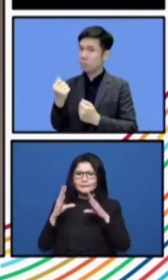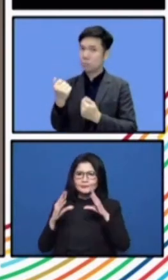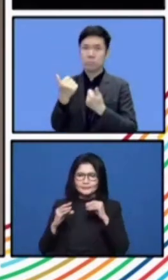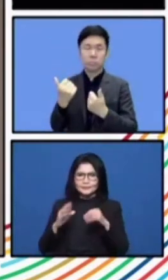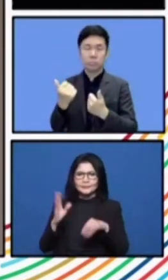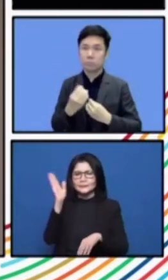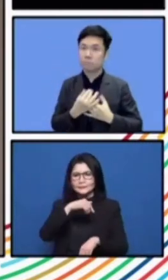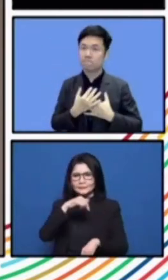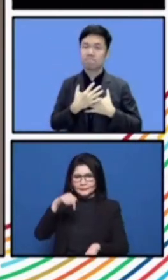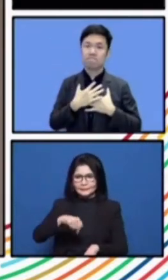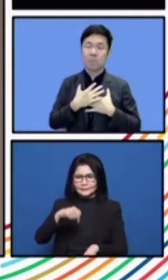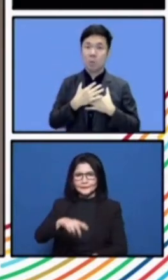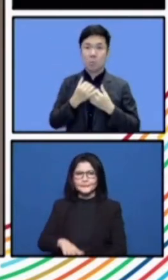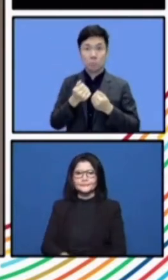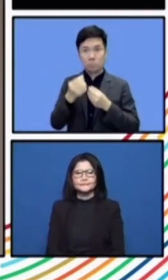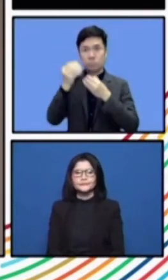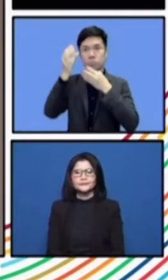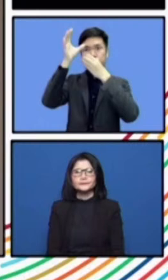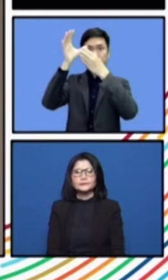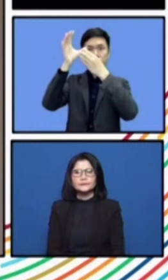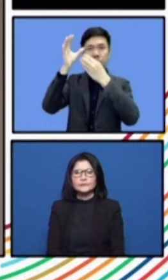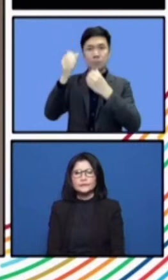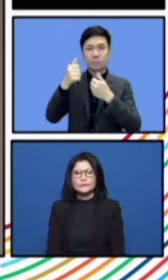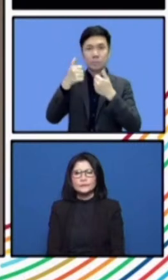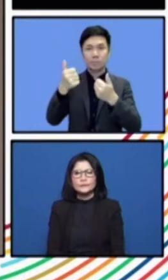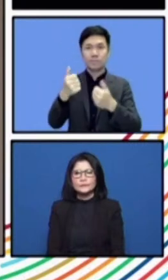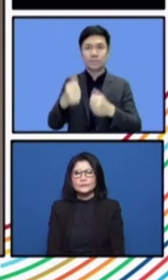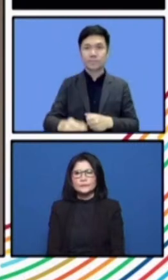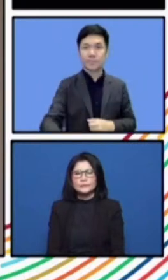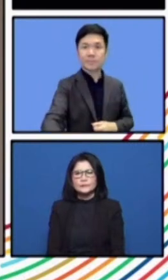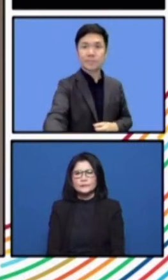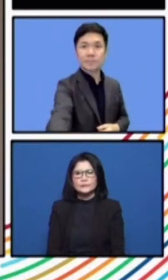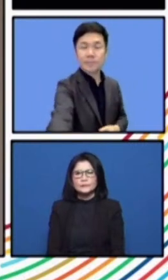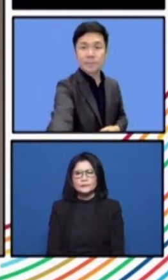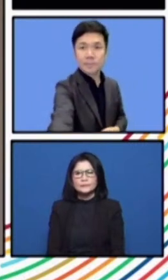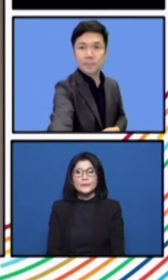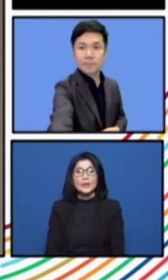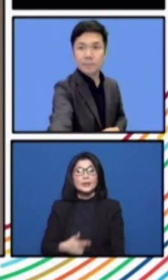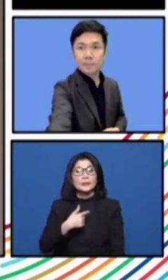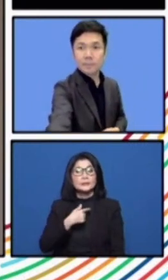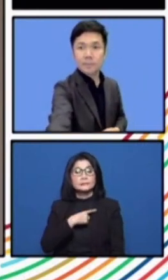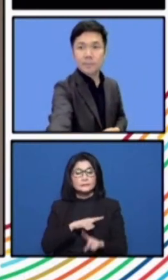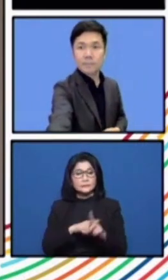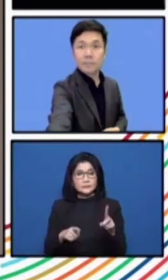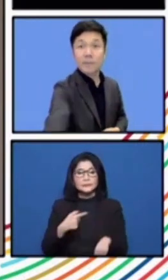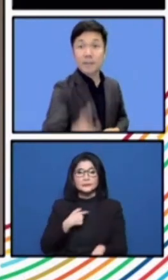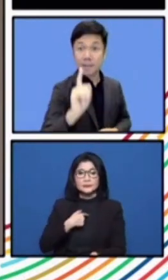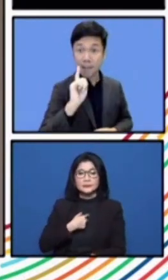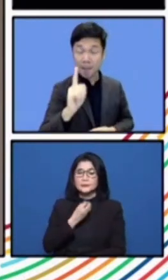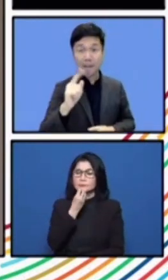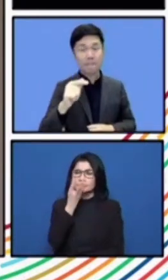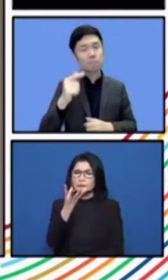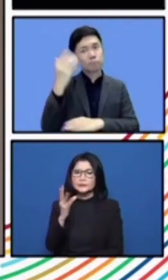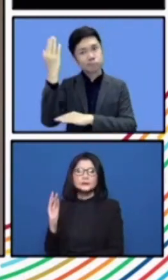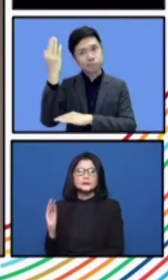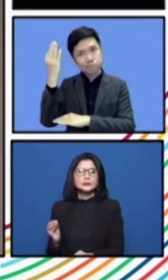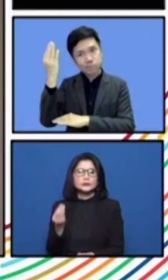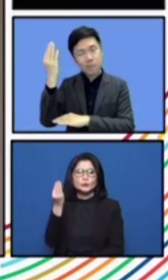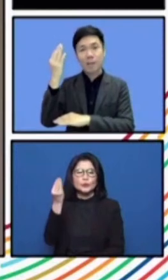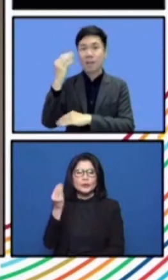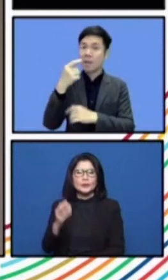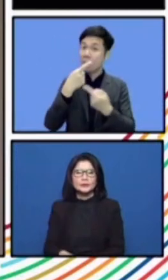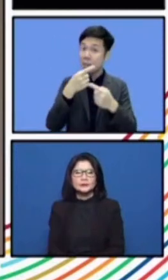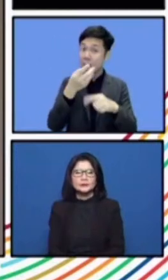however I would like to bring to the attention of the chair the reference made repeatedly by Marshall Island